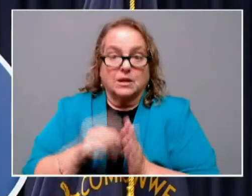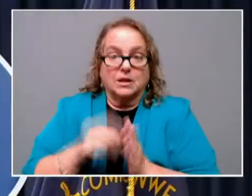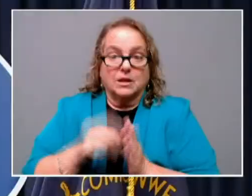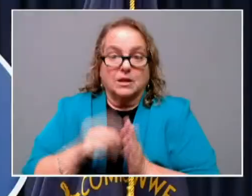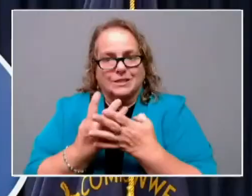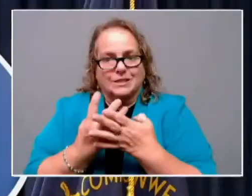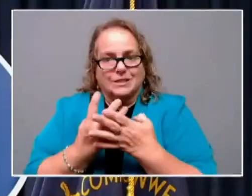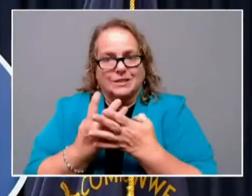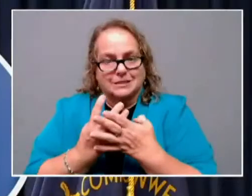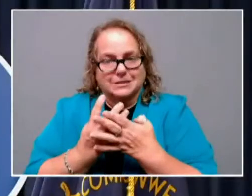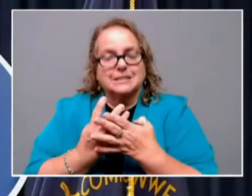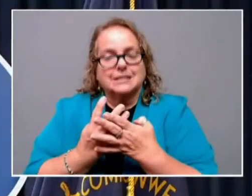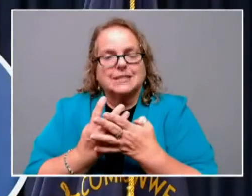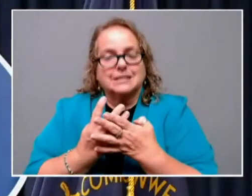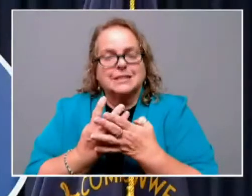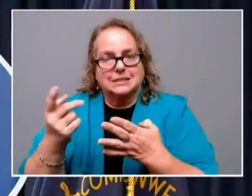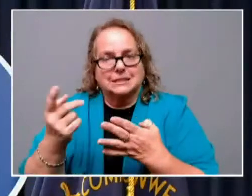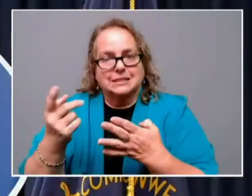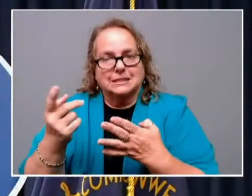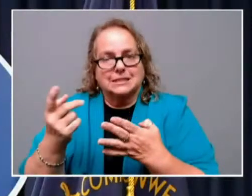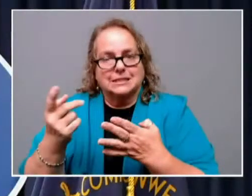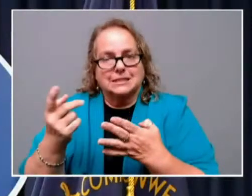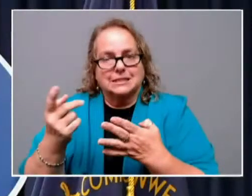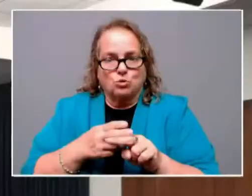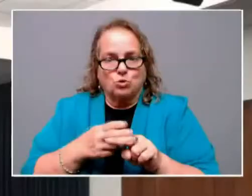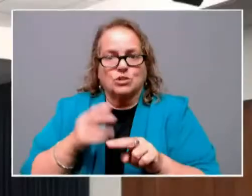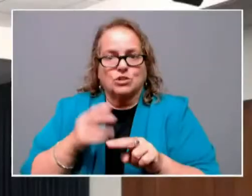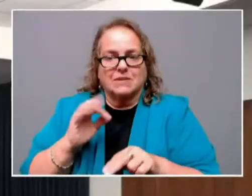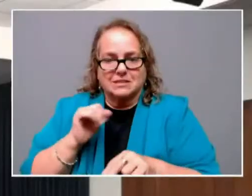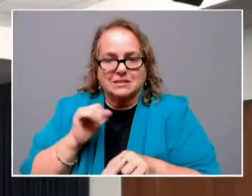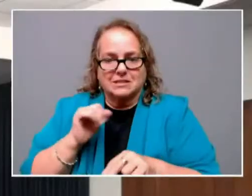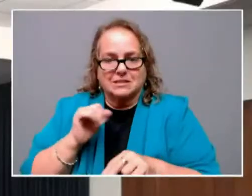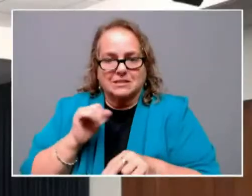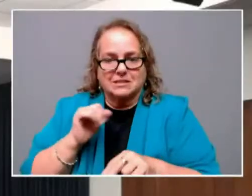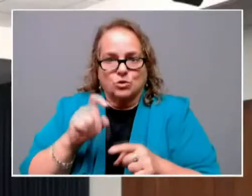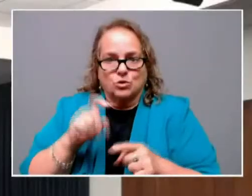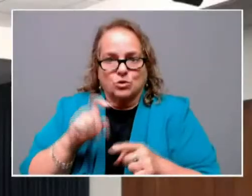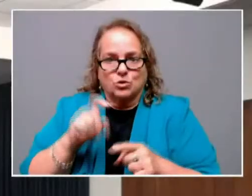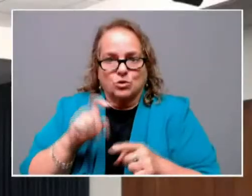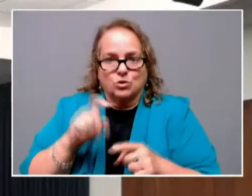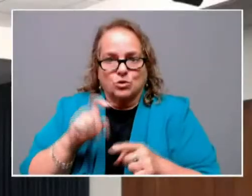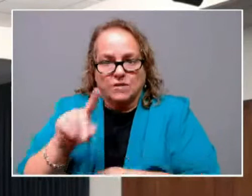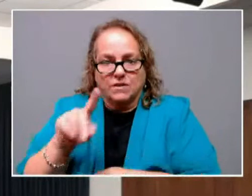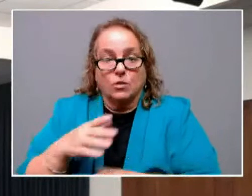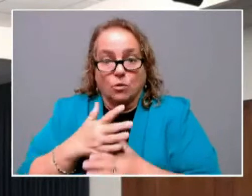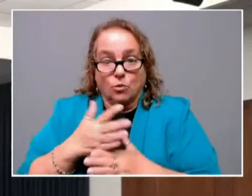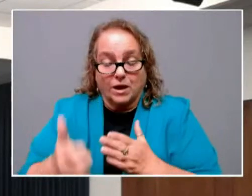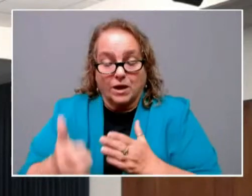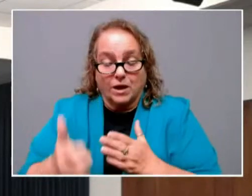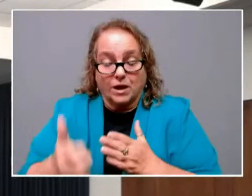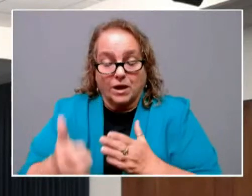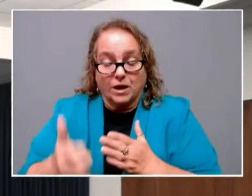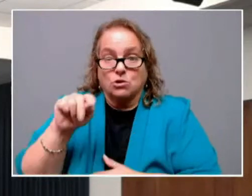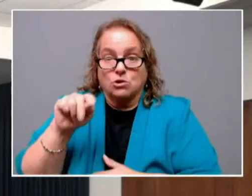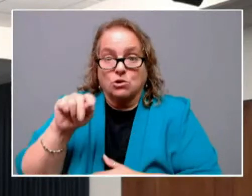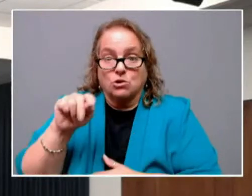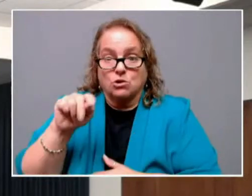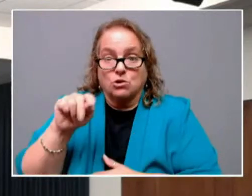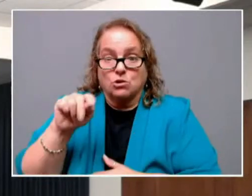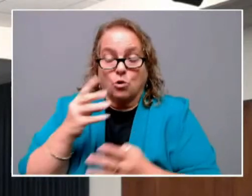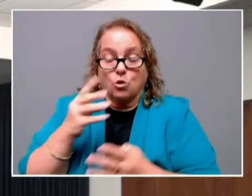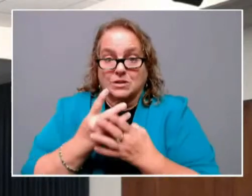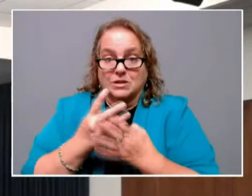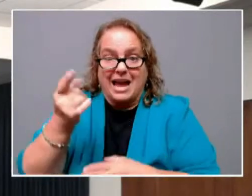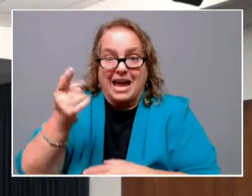experiencing shortages due to COVID. Over the weekend, Louisville Metro Corrections had 18 officers on Saturday, 14 on